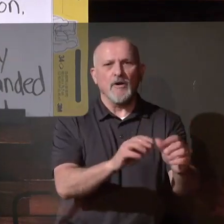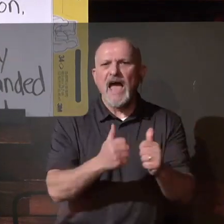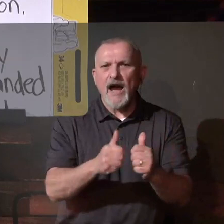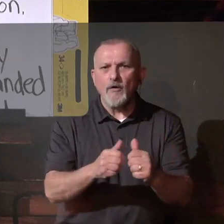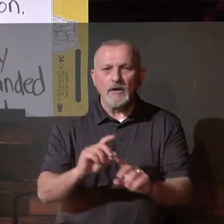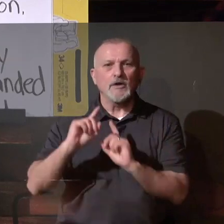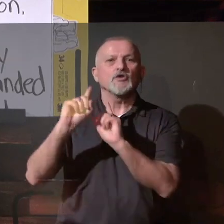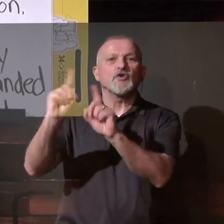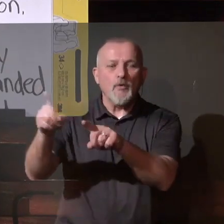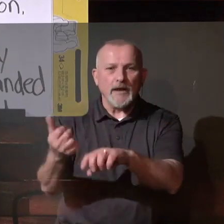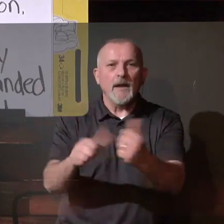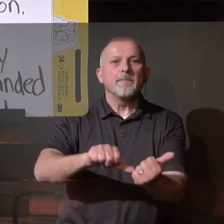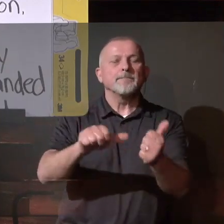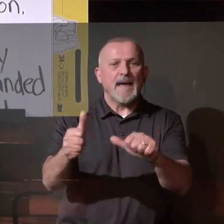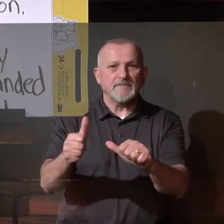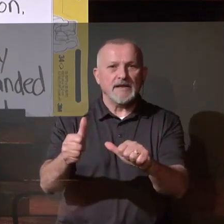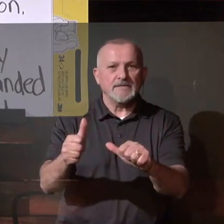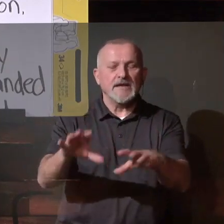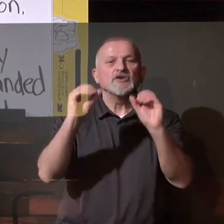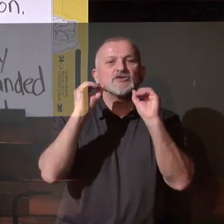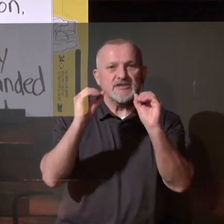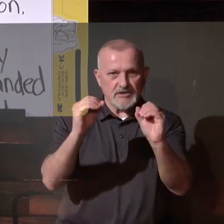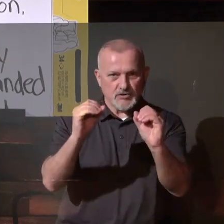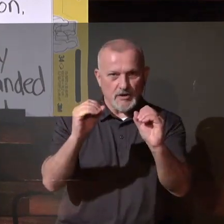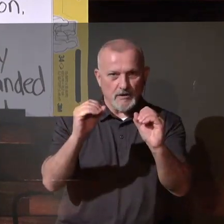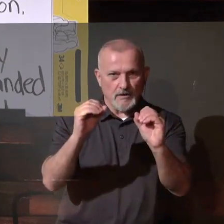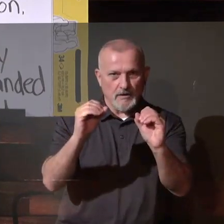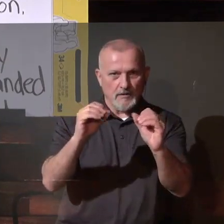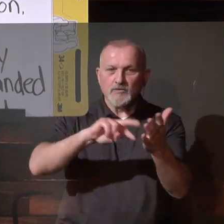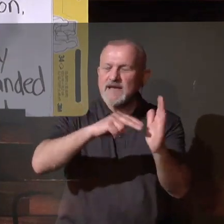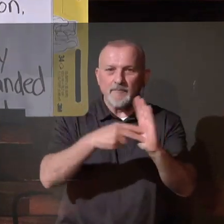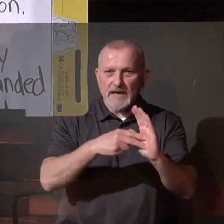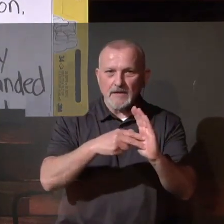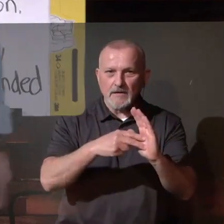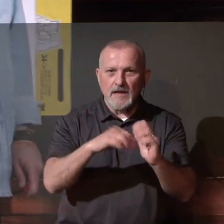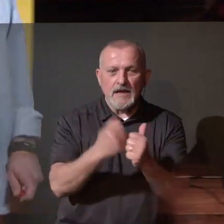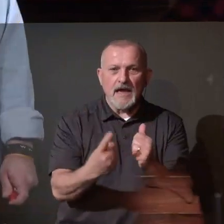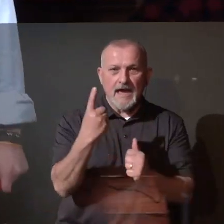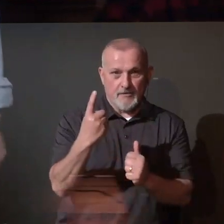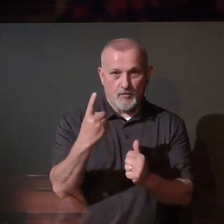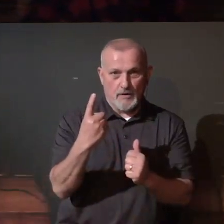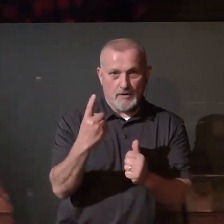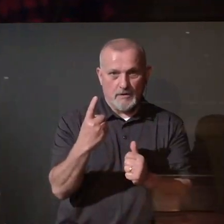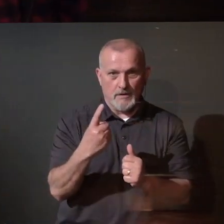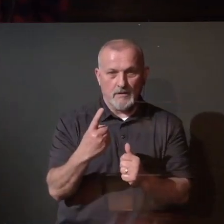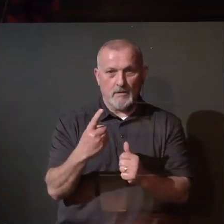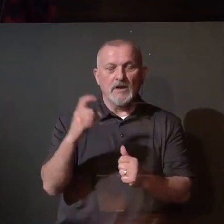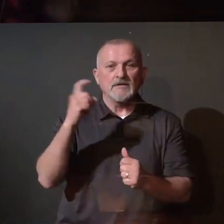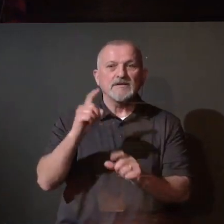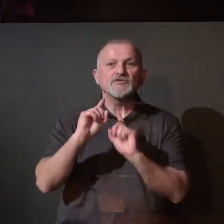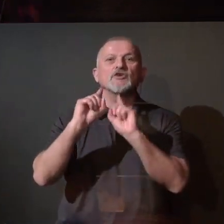By going, by baptizing, by teaching. What does that mean? Every one of you are